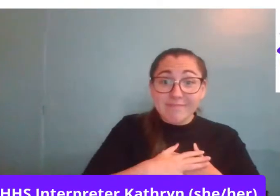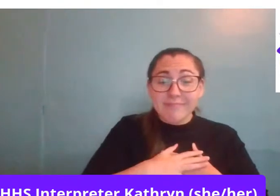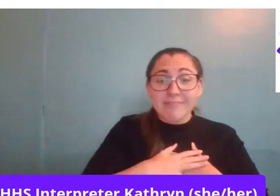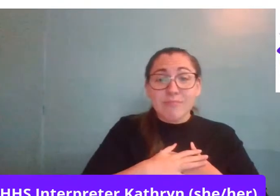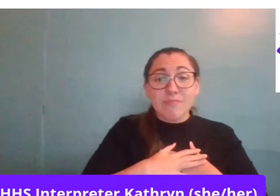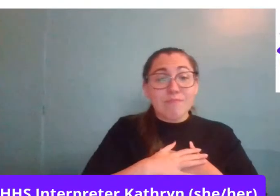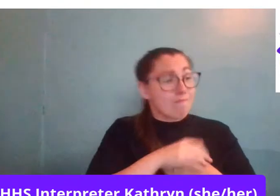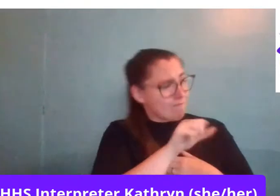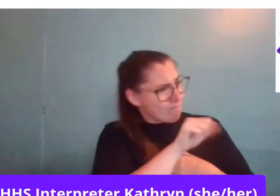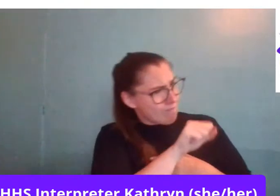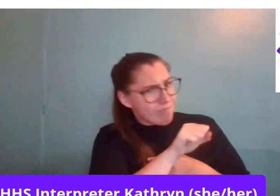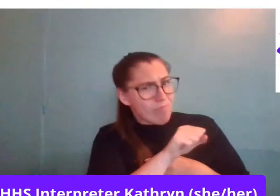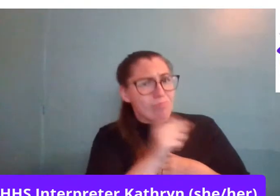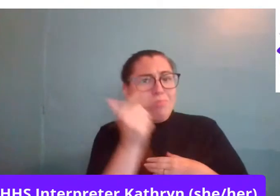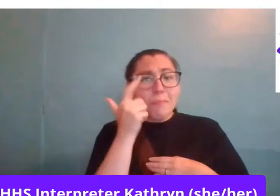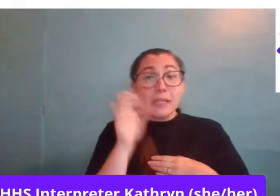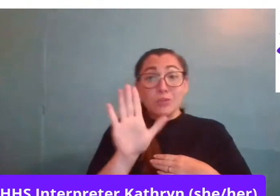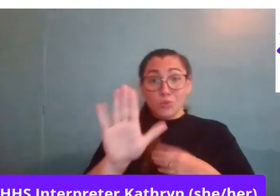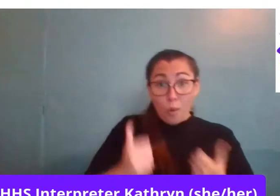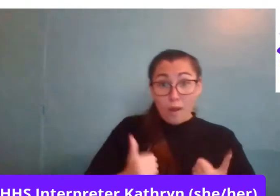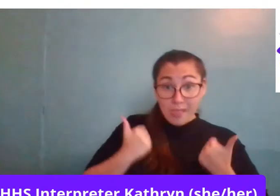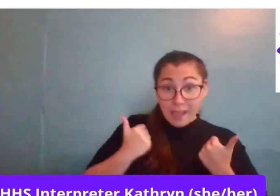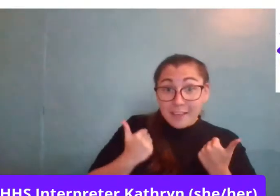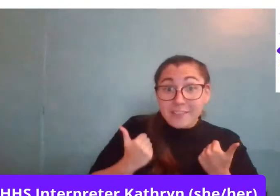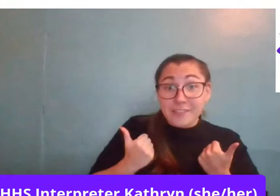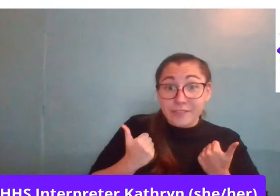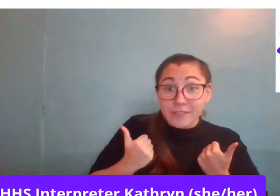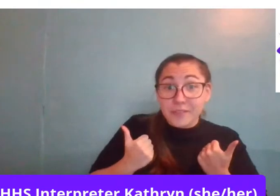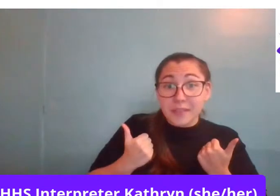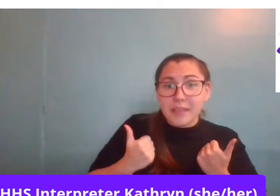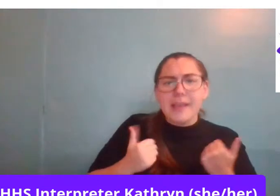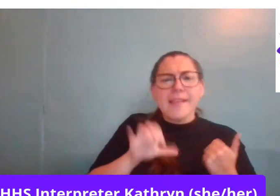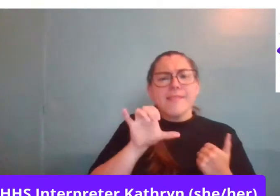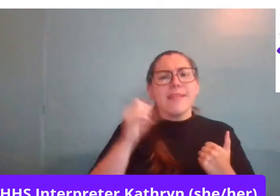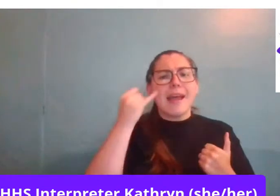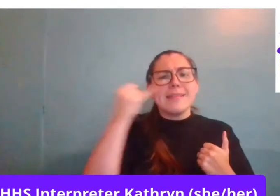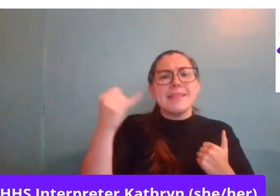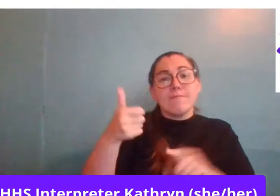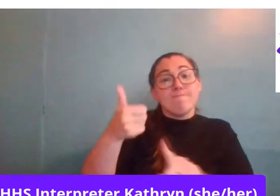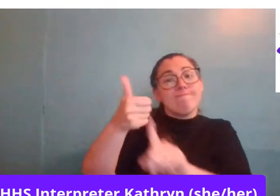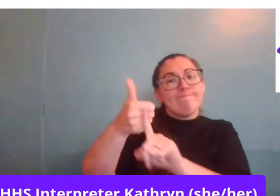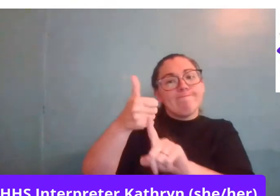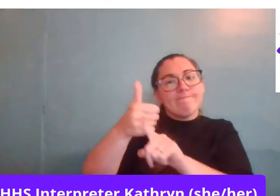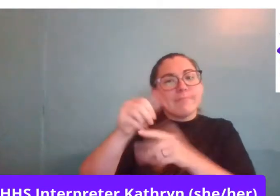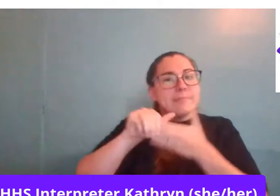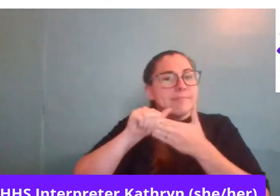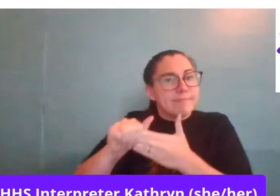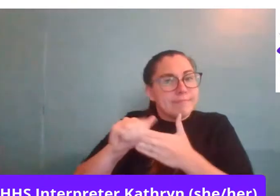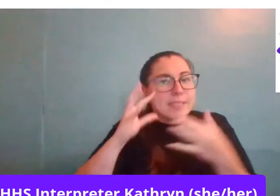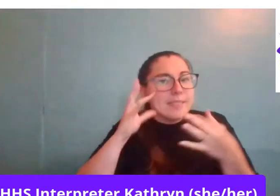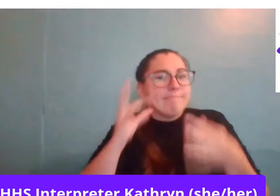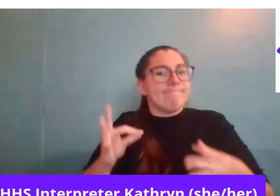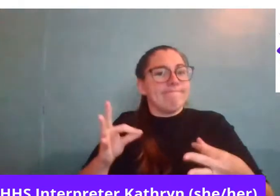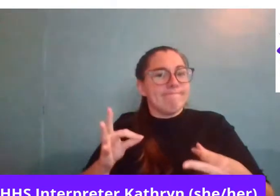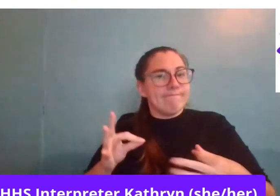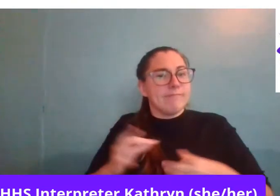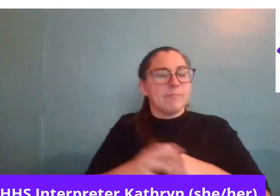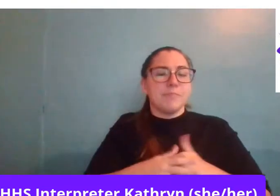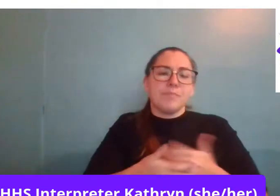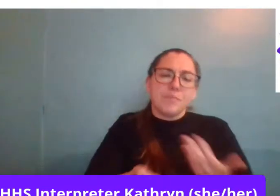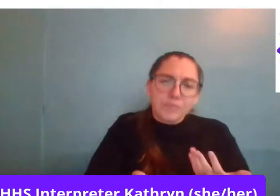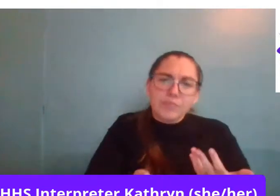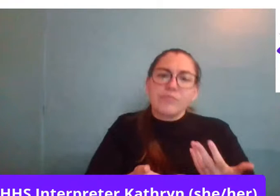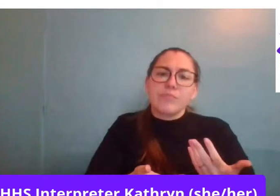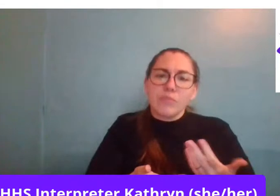know, because it's your life, you know, and that idea of self-directed is, you know,